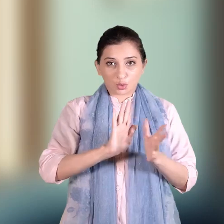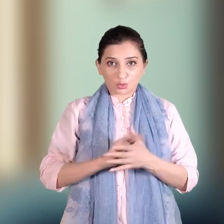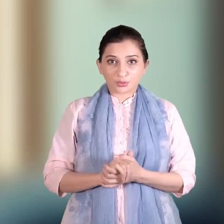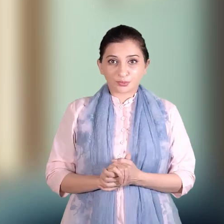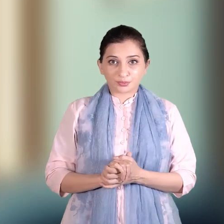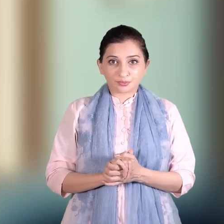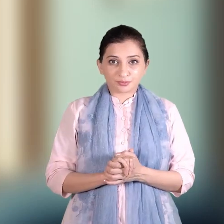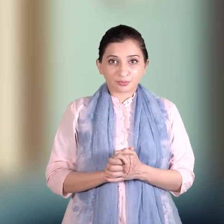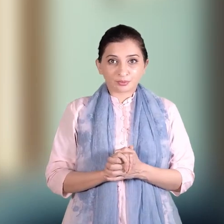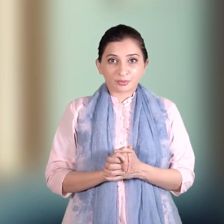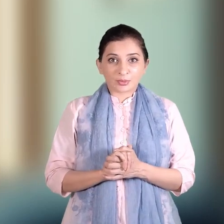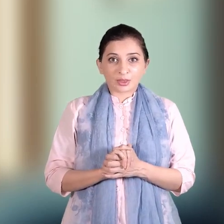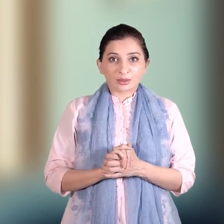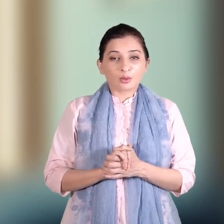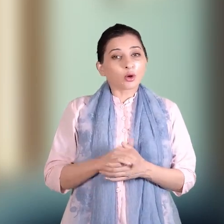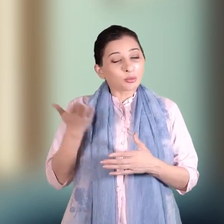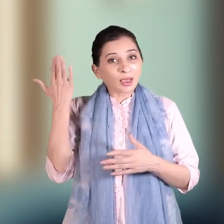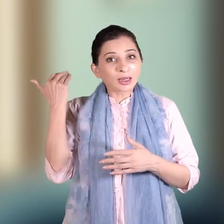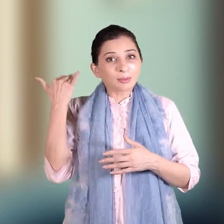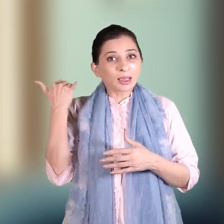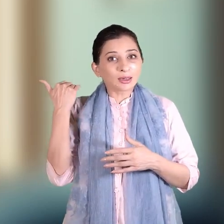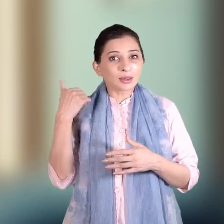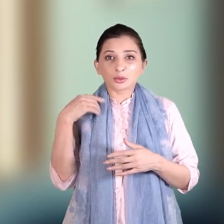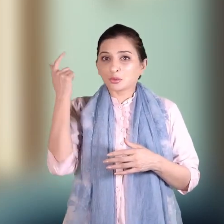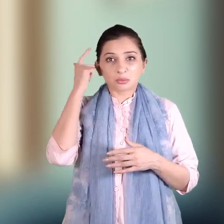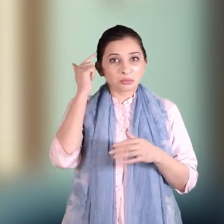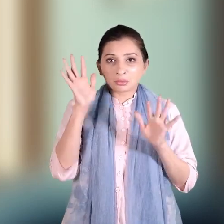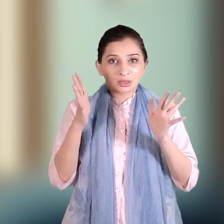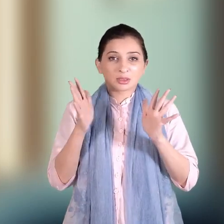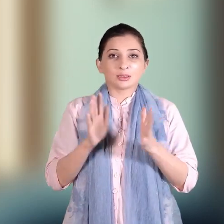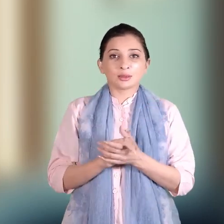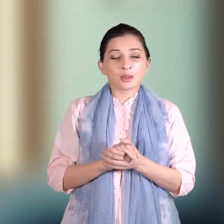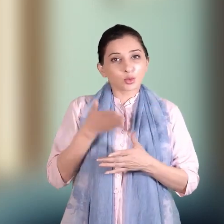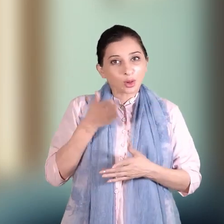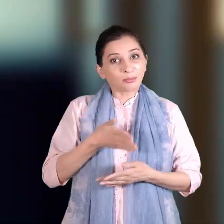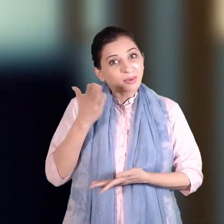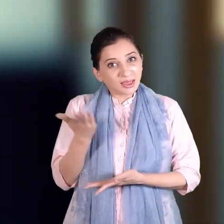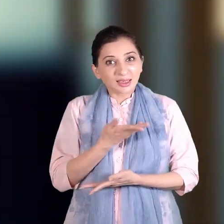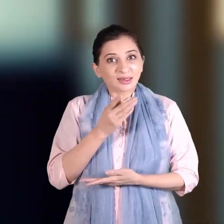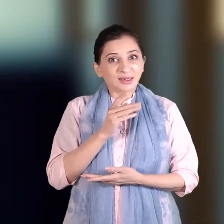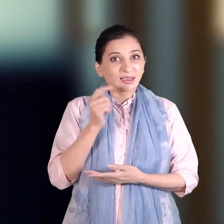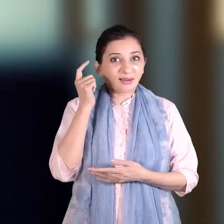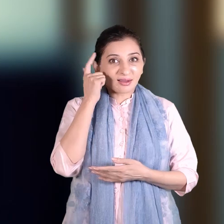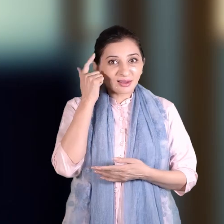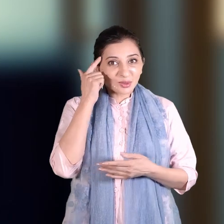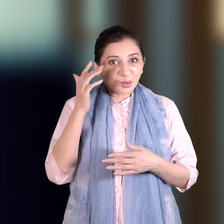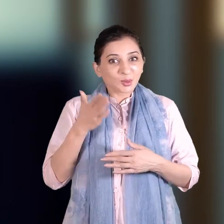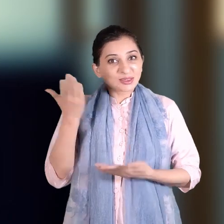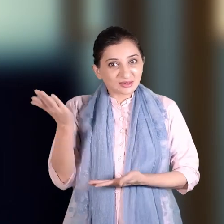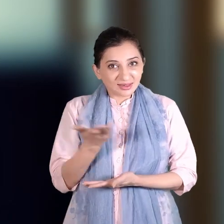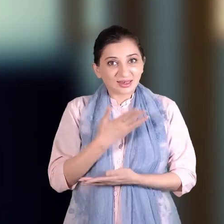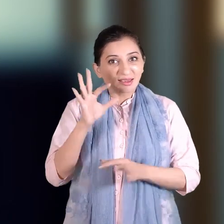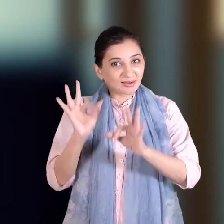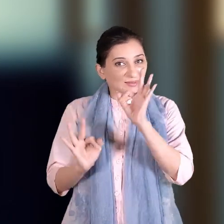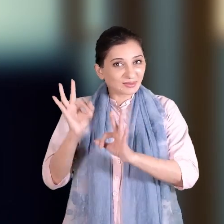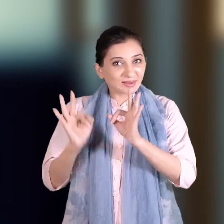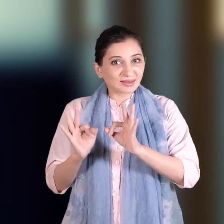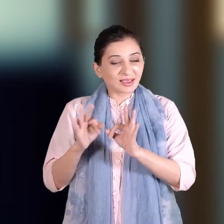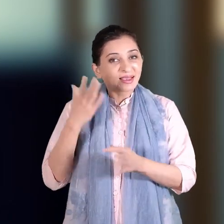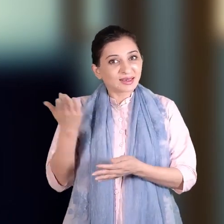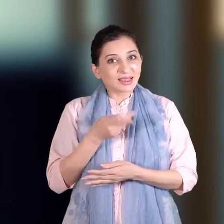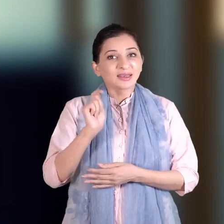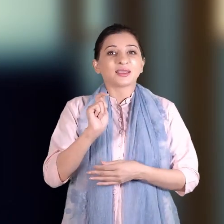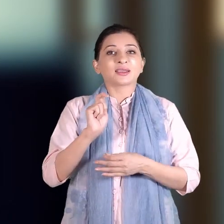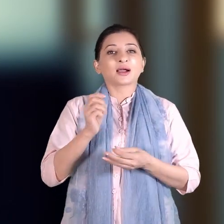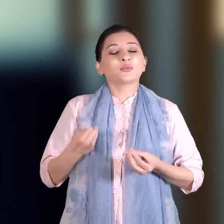for themselves, which earlier they would just do at the spur of the moment. So what happens as a result of this is that they start